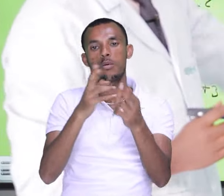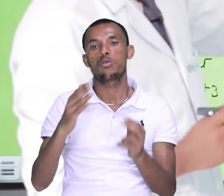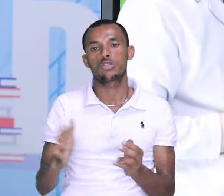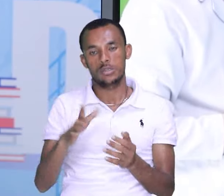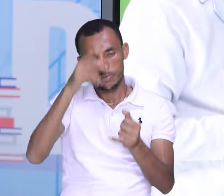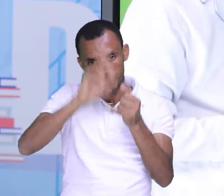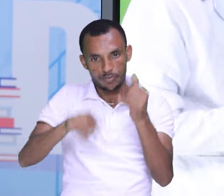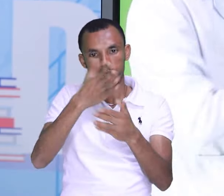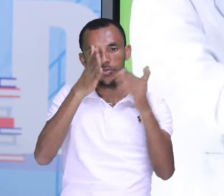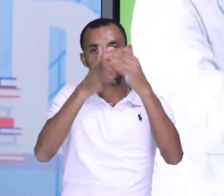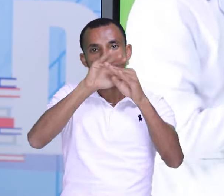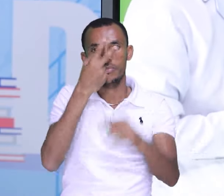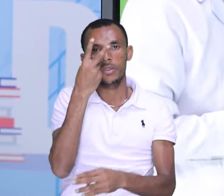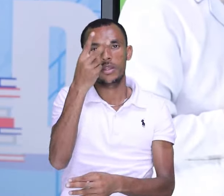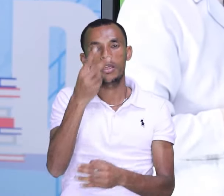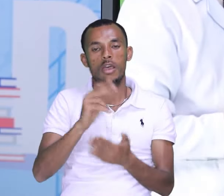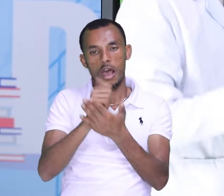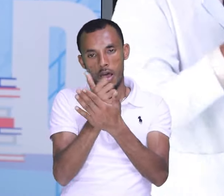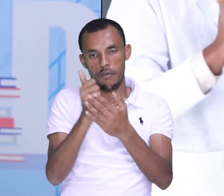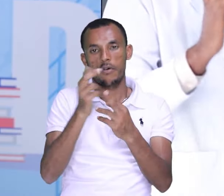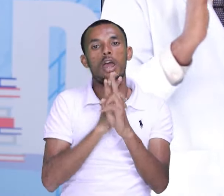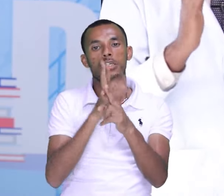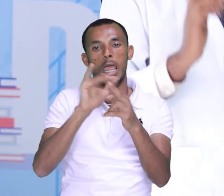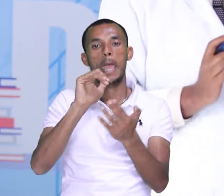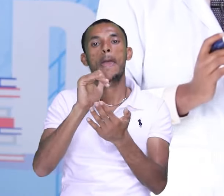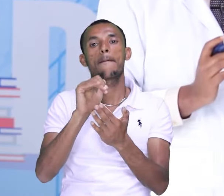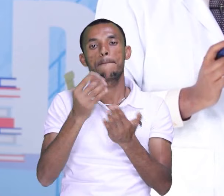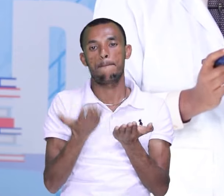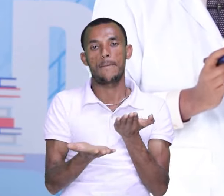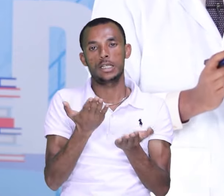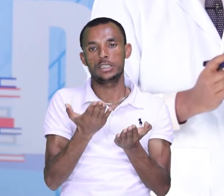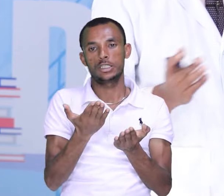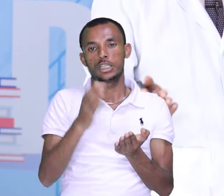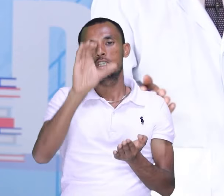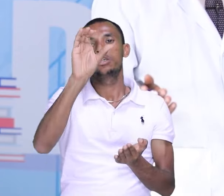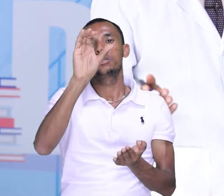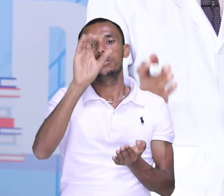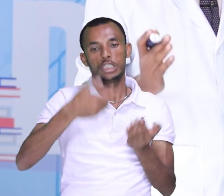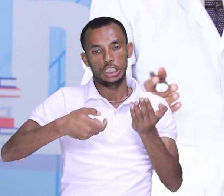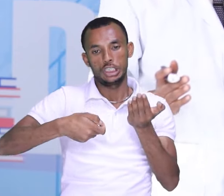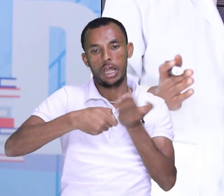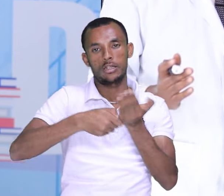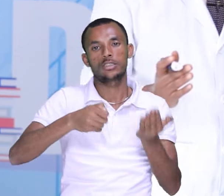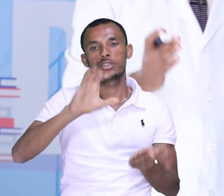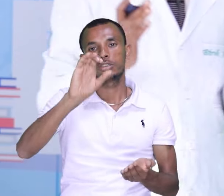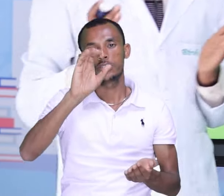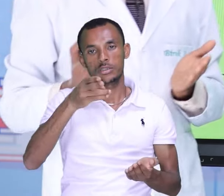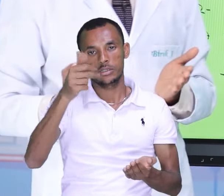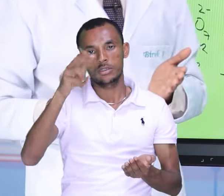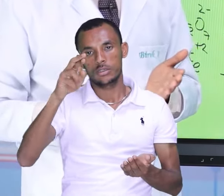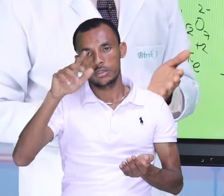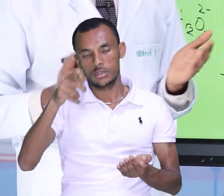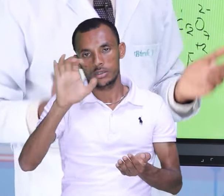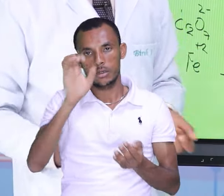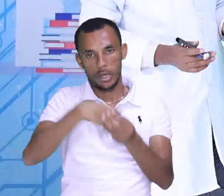final state is, in this case, from this half reaction is balance the charge. Balance the charge by what? Balance the charge by